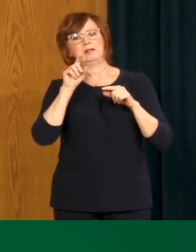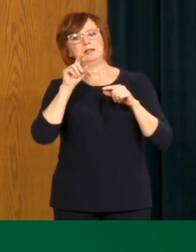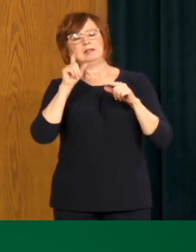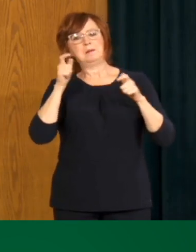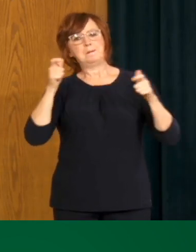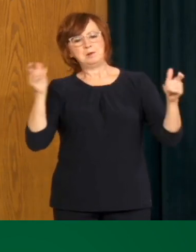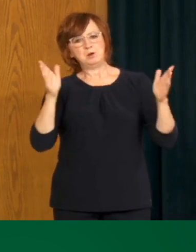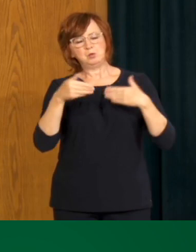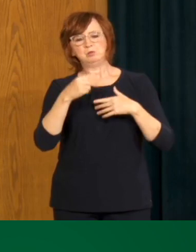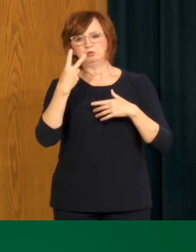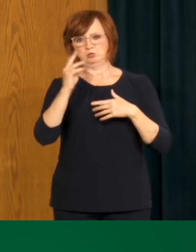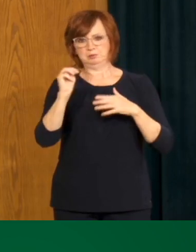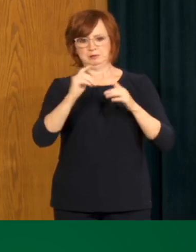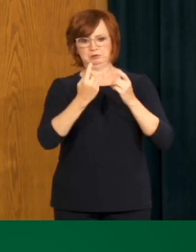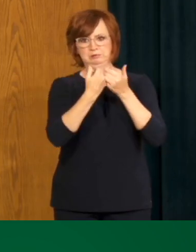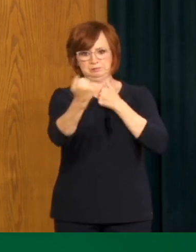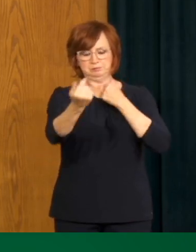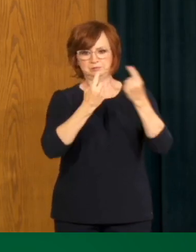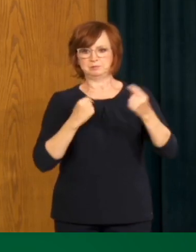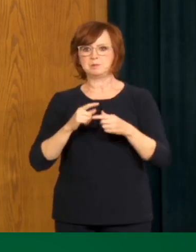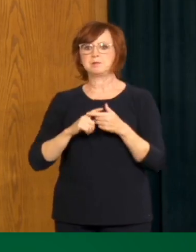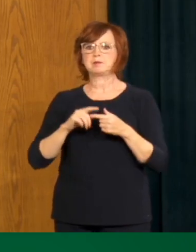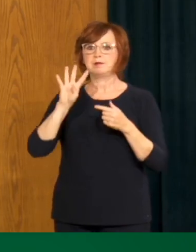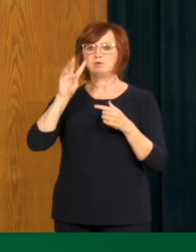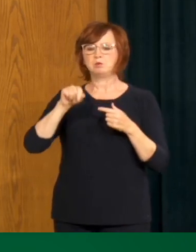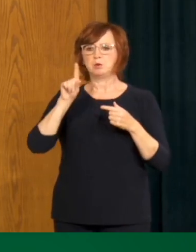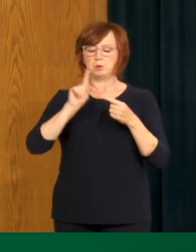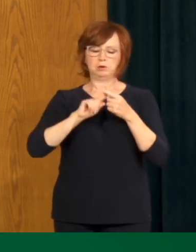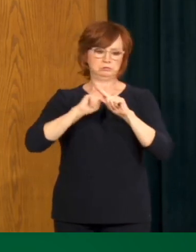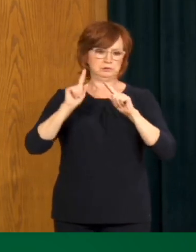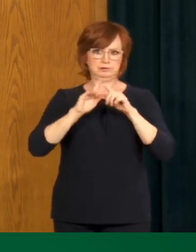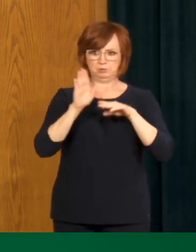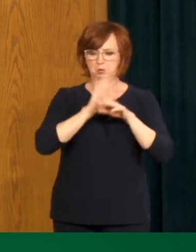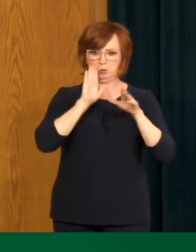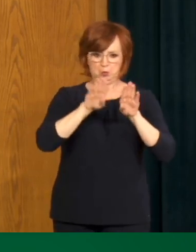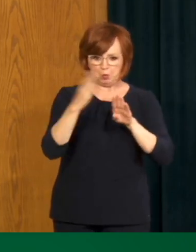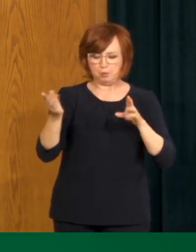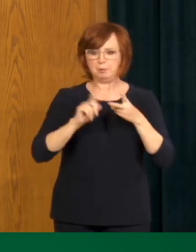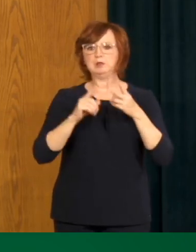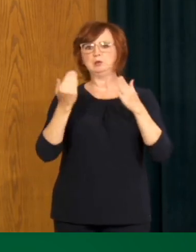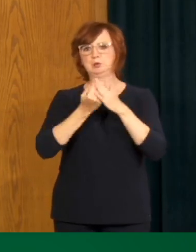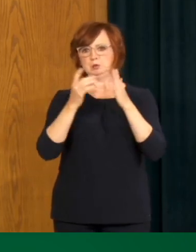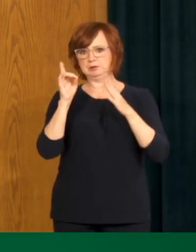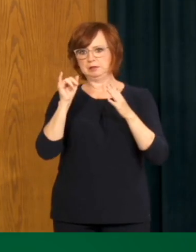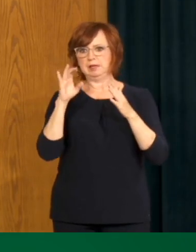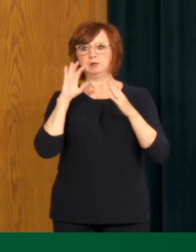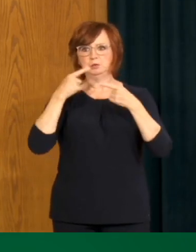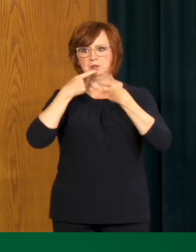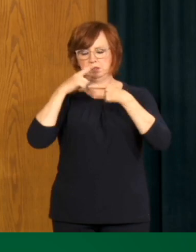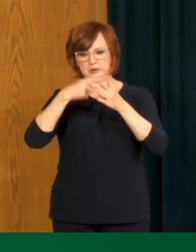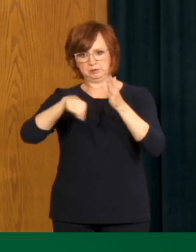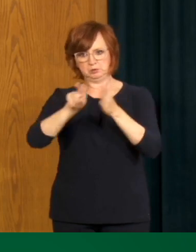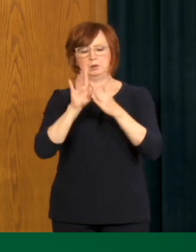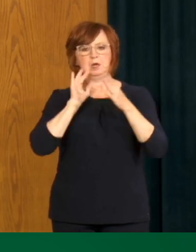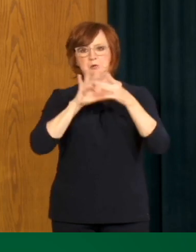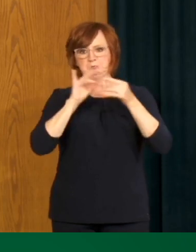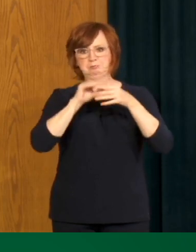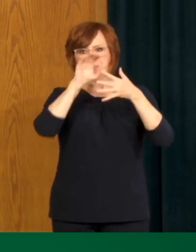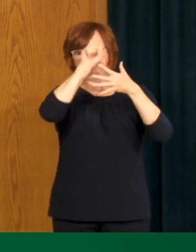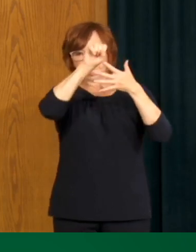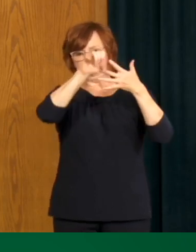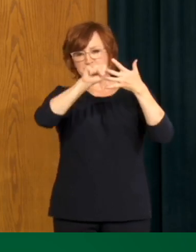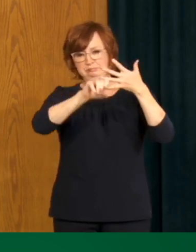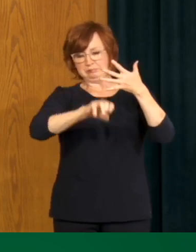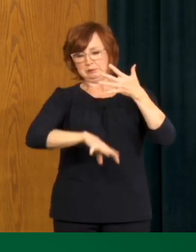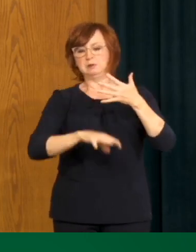this province can open. We will have additional reopening dates to announce next week, and I expect to have all